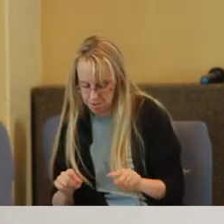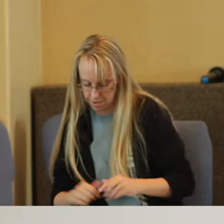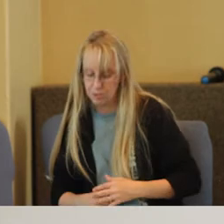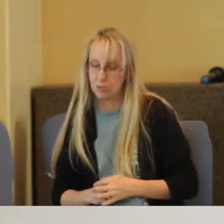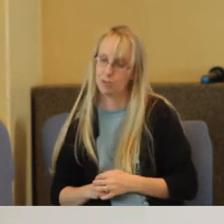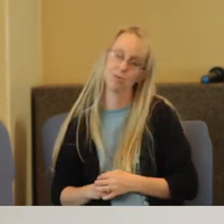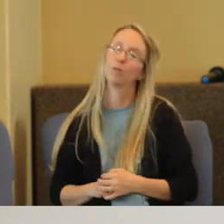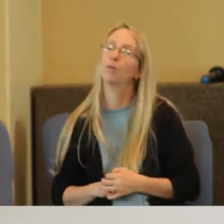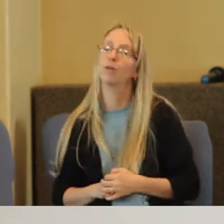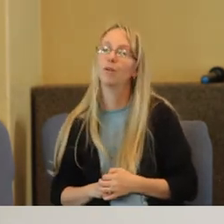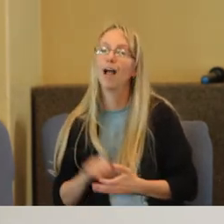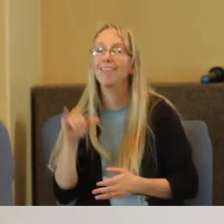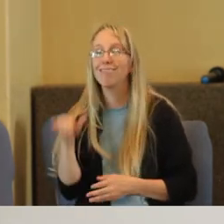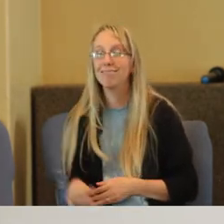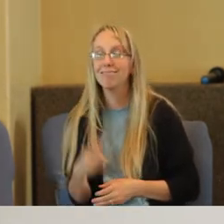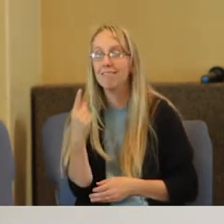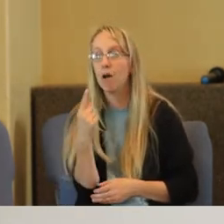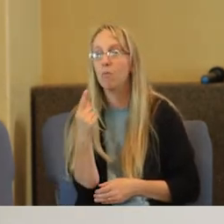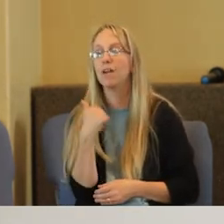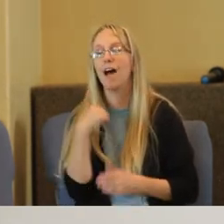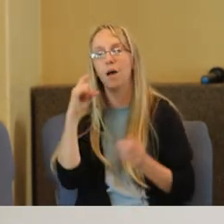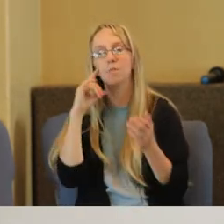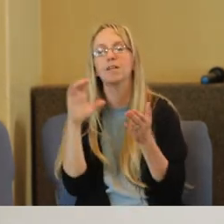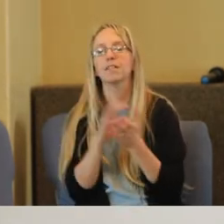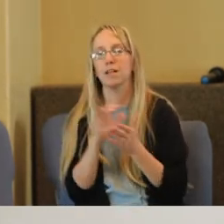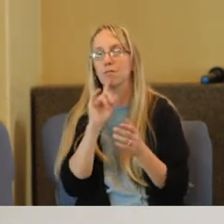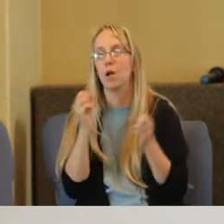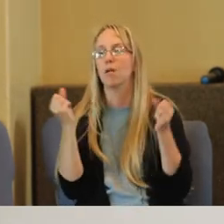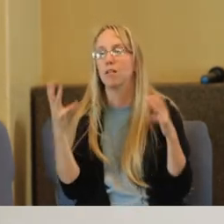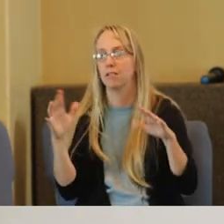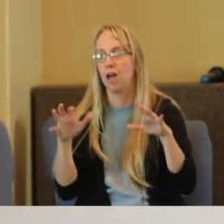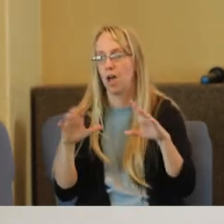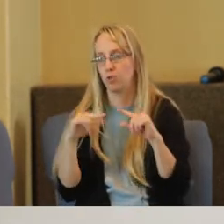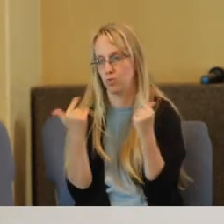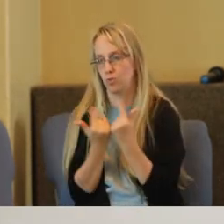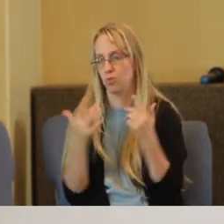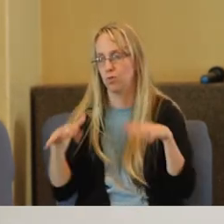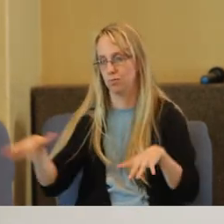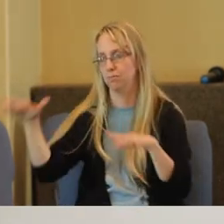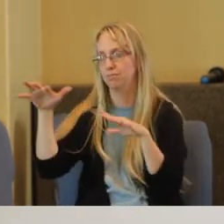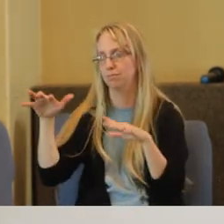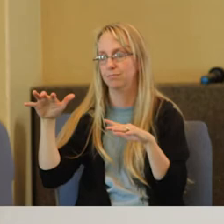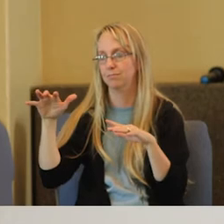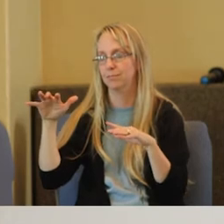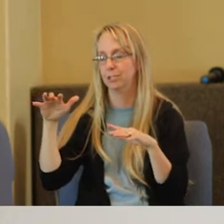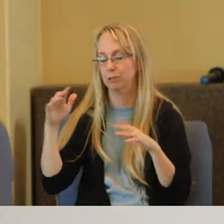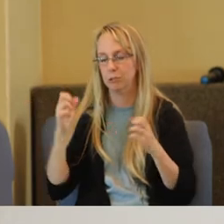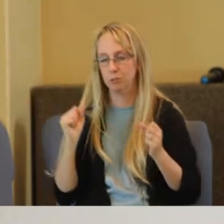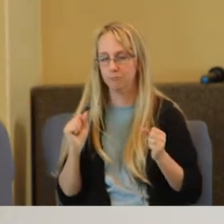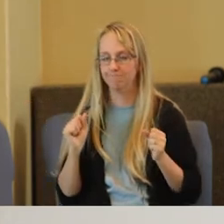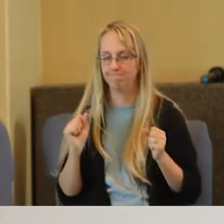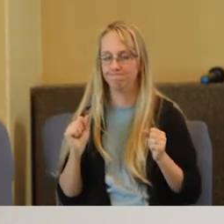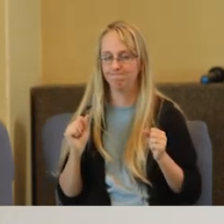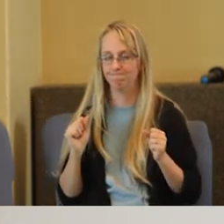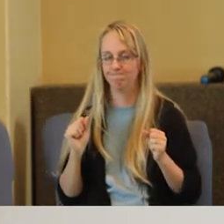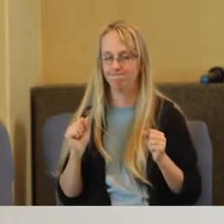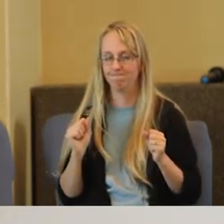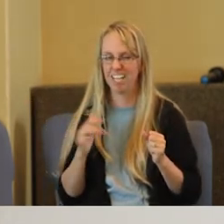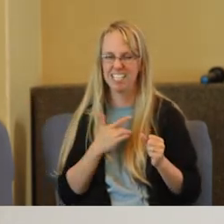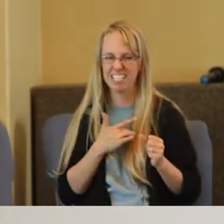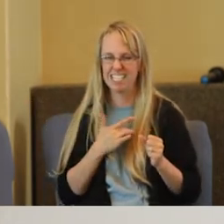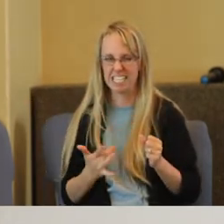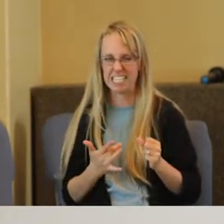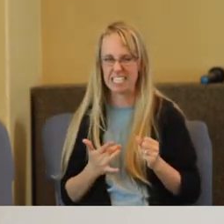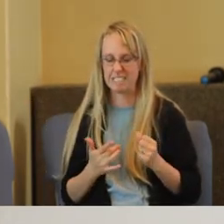here, I believe that there are a lot of groups out there that take this too far. Have you ever heard somebody say, I